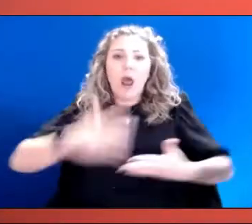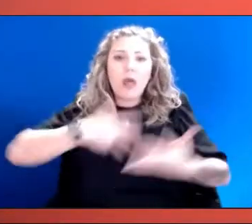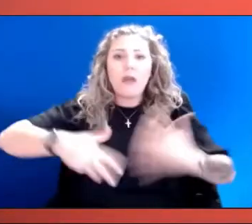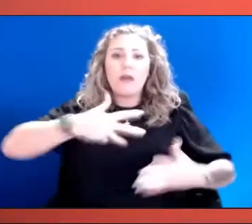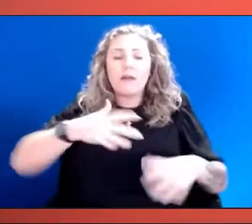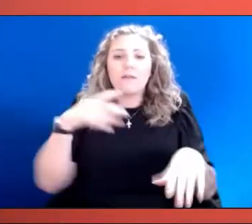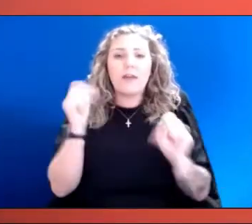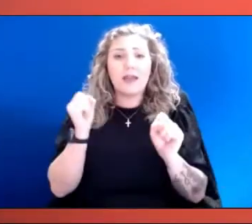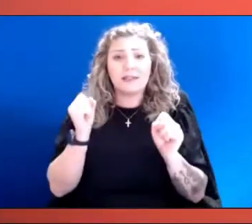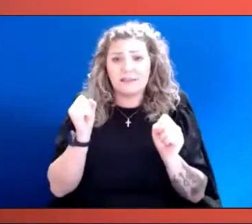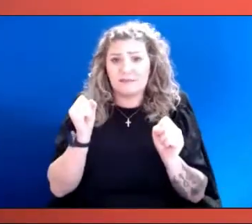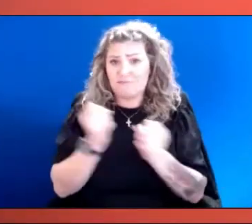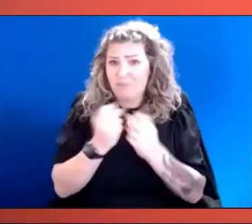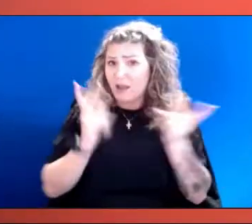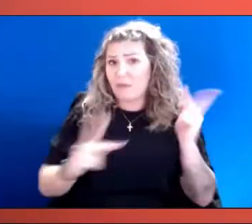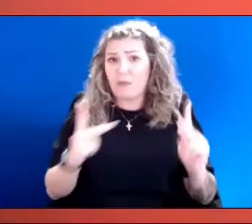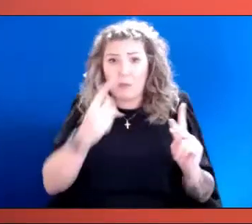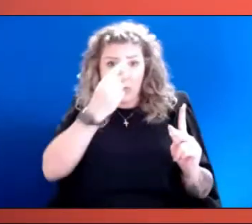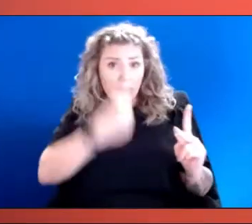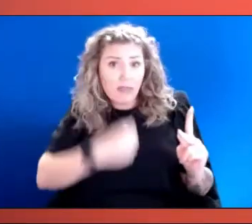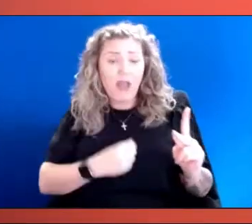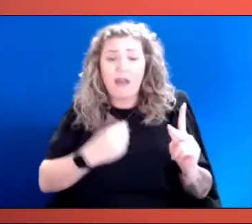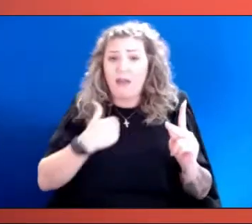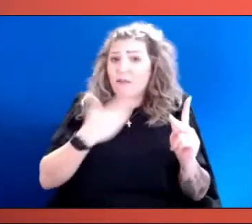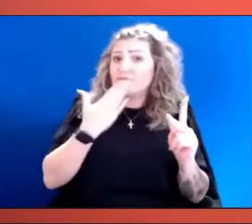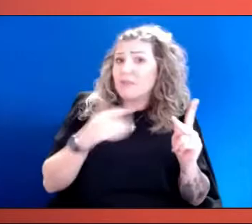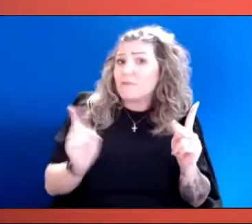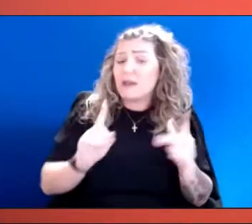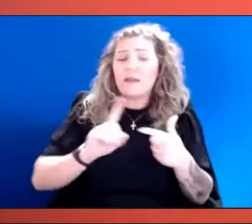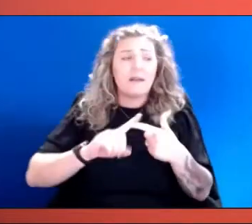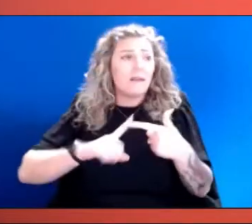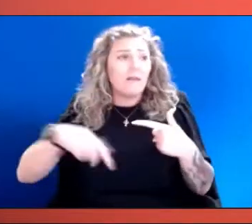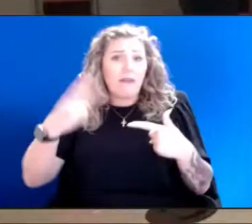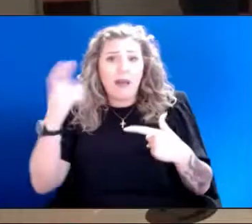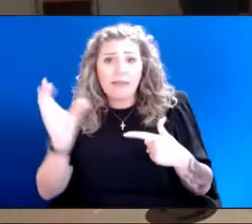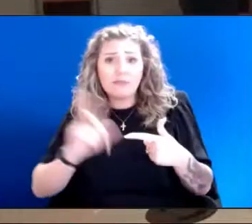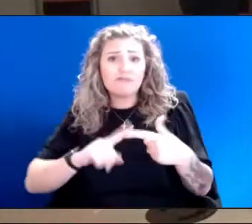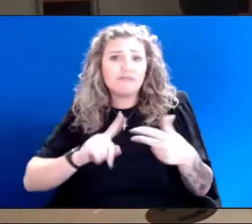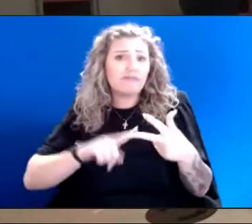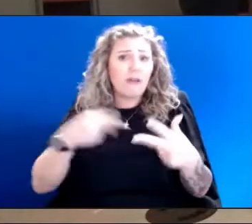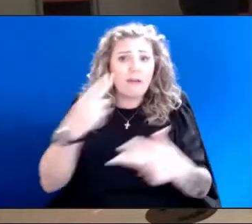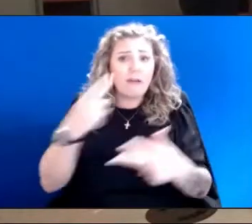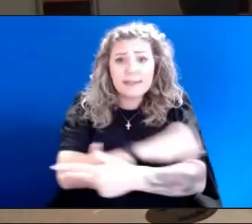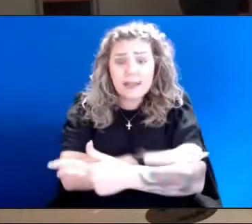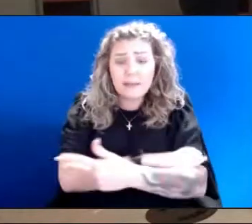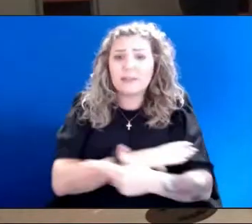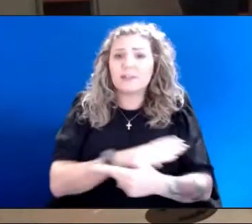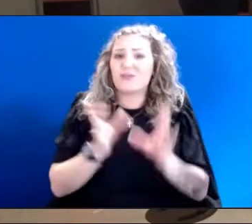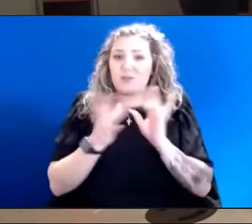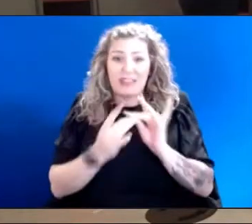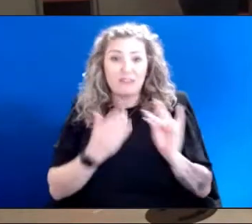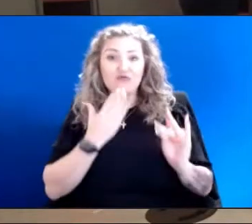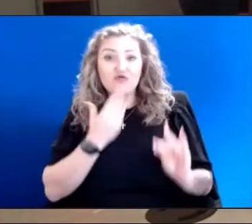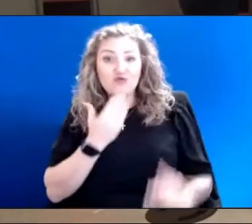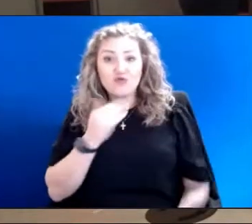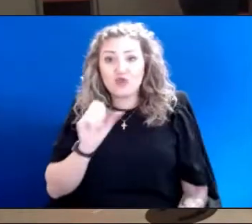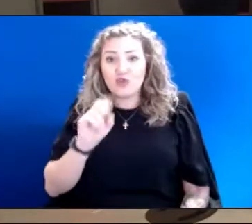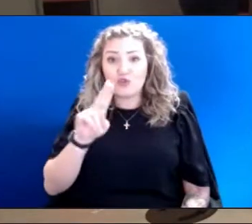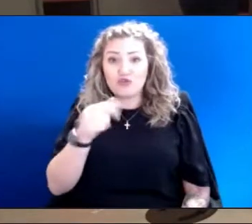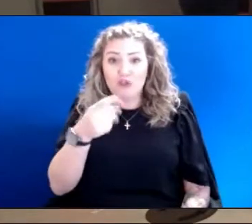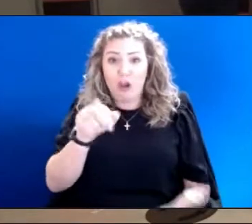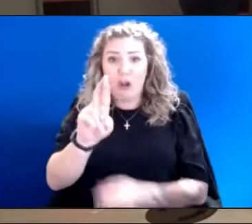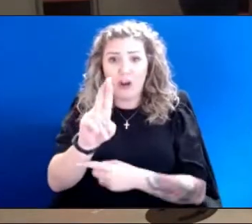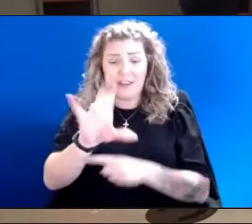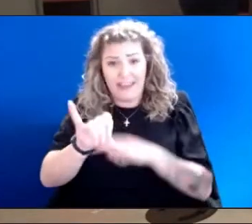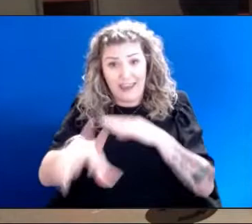or that have high blood pressure or high cholesterol, so no, it doesn't protect you. When it comes to sugar, would that be considered an additive